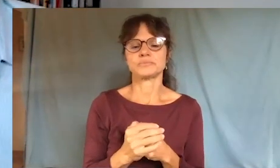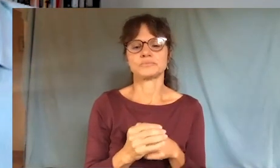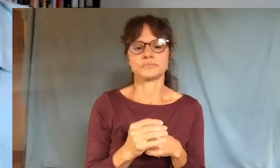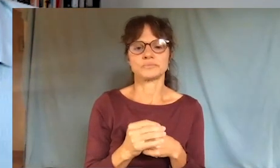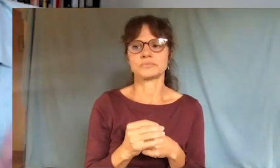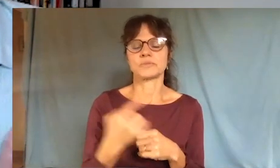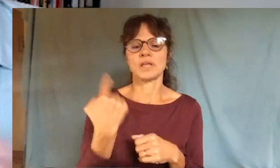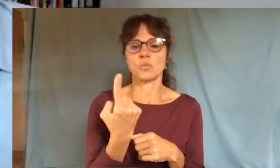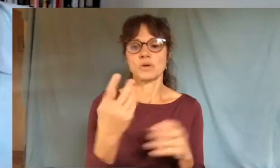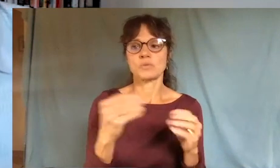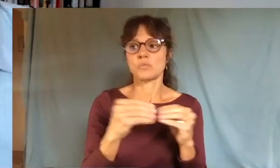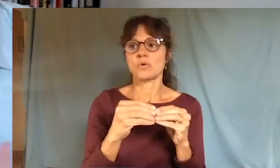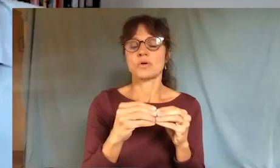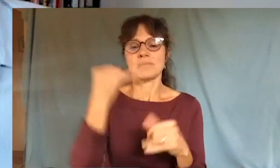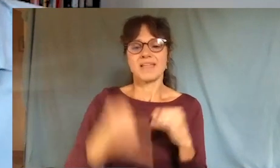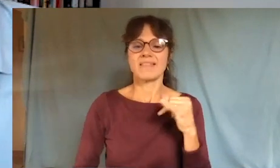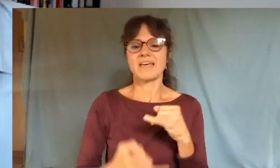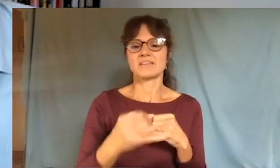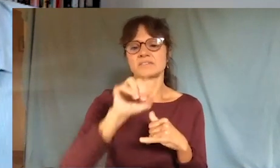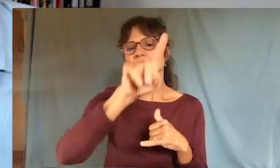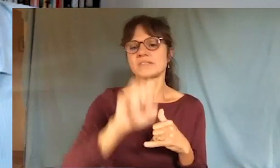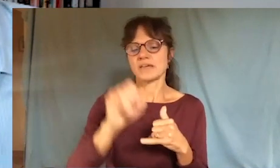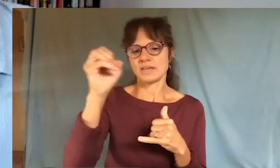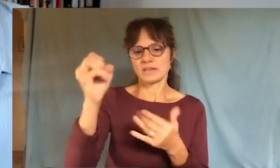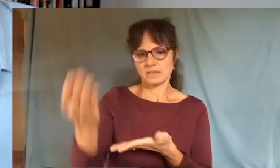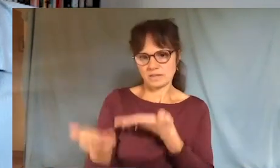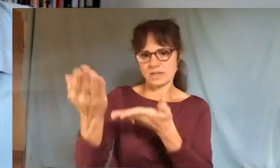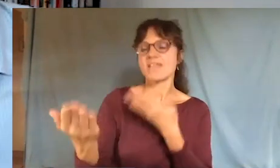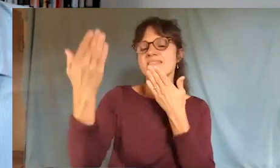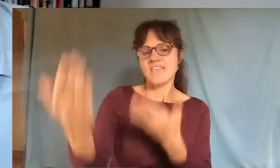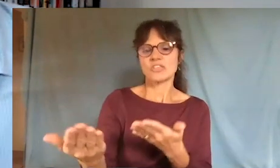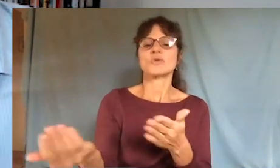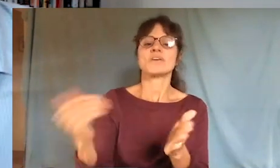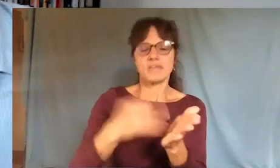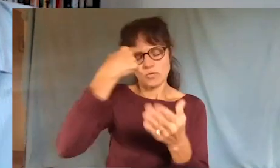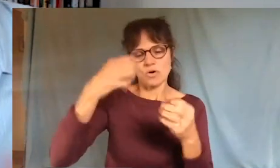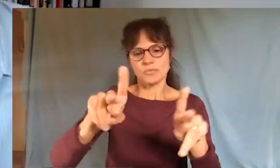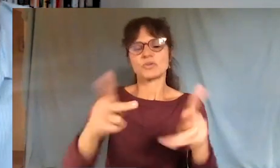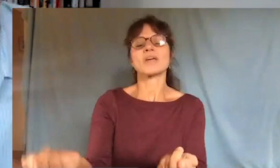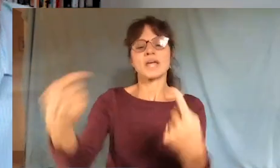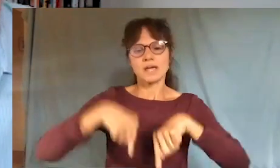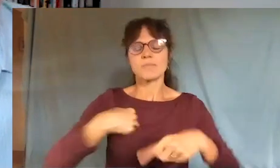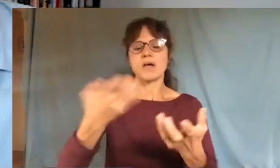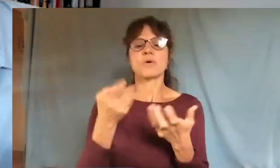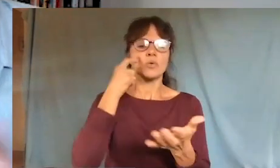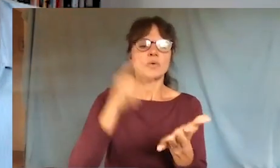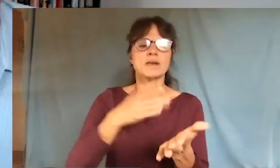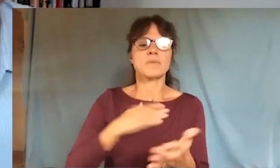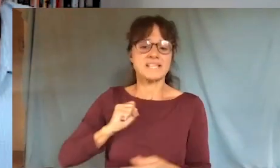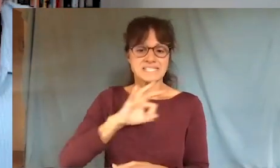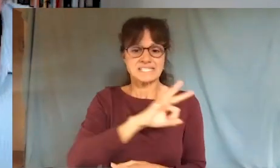So I had one more, but my last slide was an acknowledgement and thank you. And again, thank you for the opportunity to be here. I want to recognize my staff